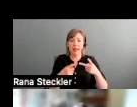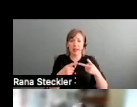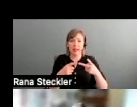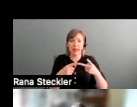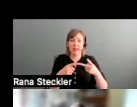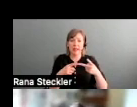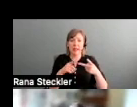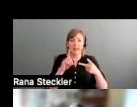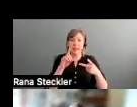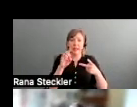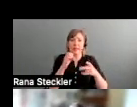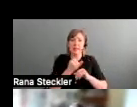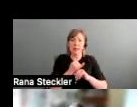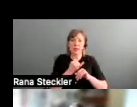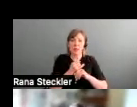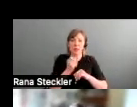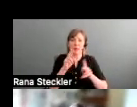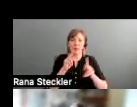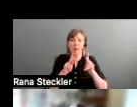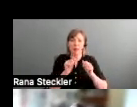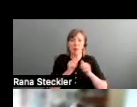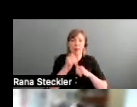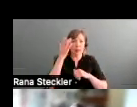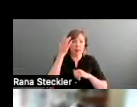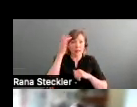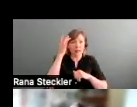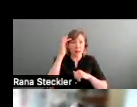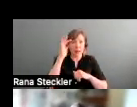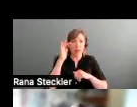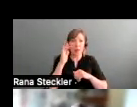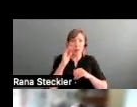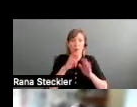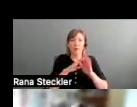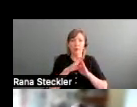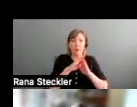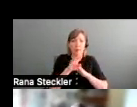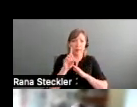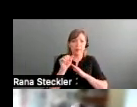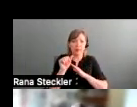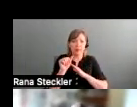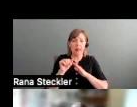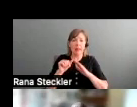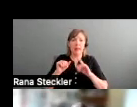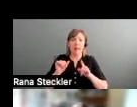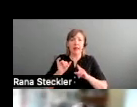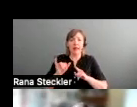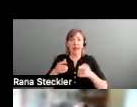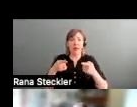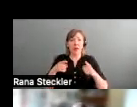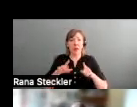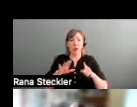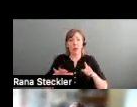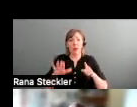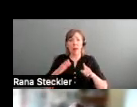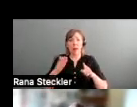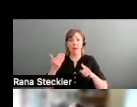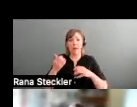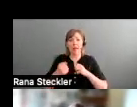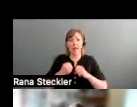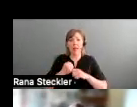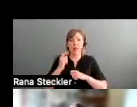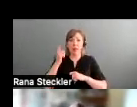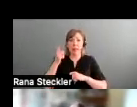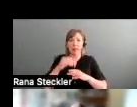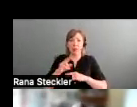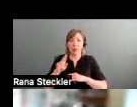the deinstitutionalization of people with intellectual or developmental disability. That occurred about 15 years later in